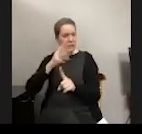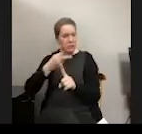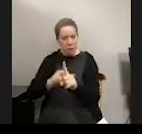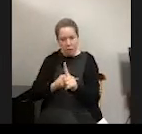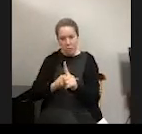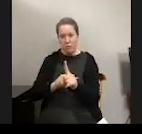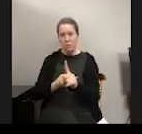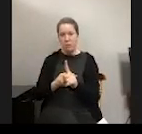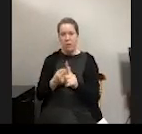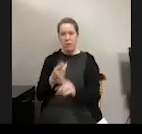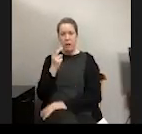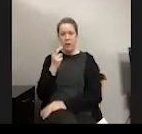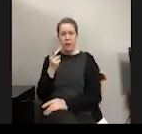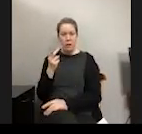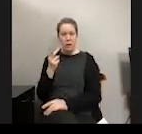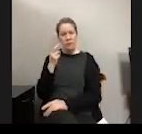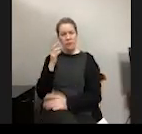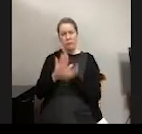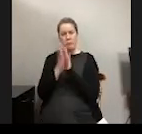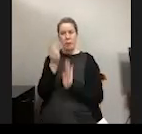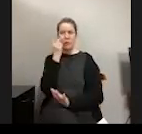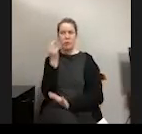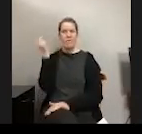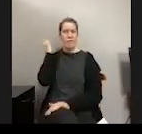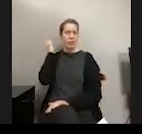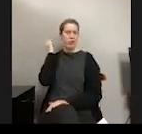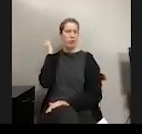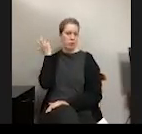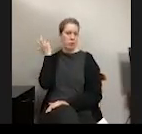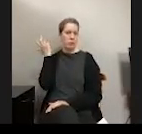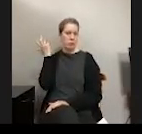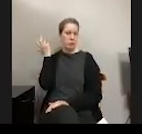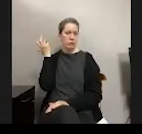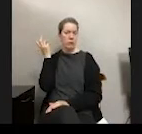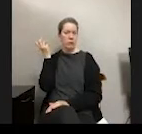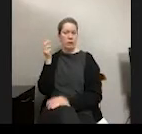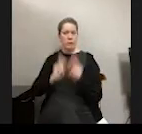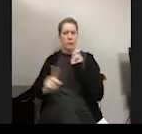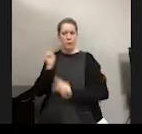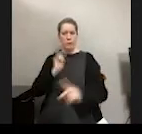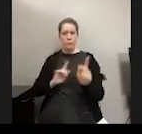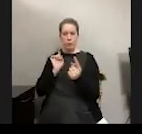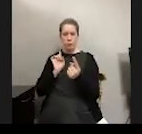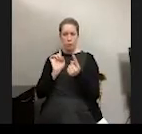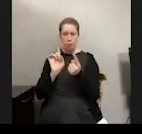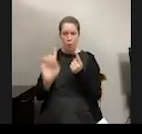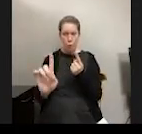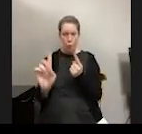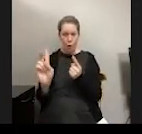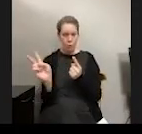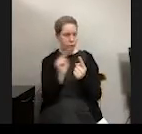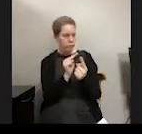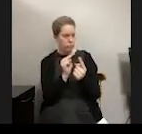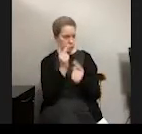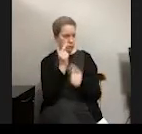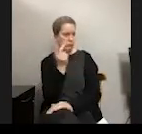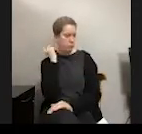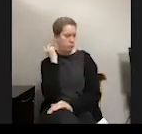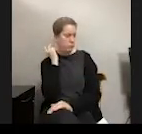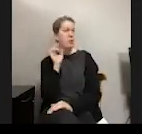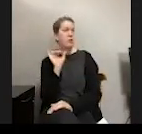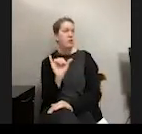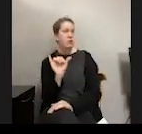artwork, whichever way that it's manifested, it's a reminder, and it is part of our healing, part of our